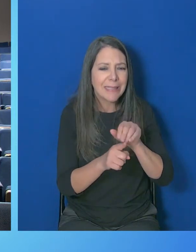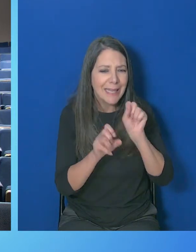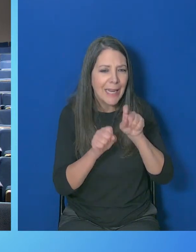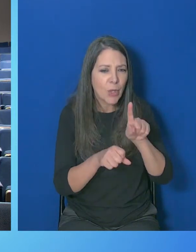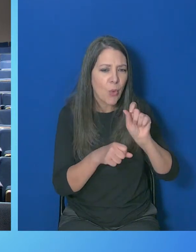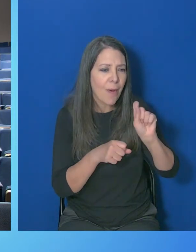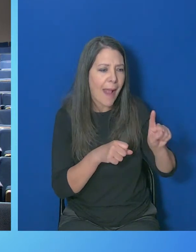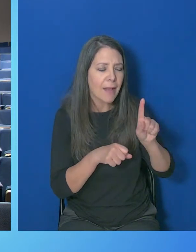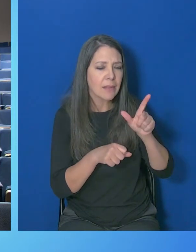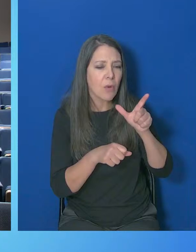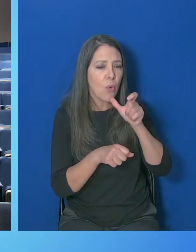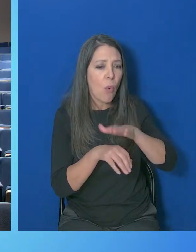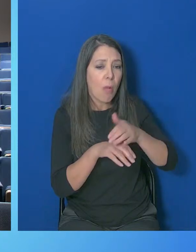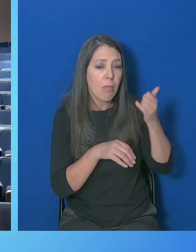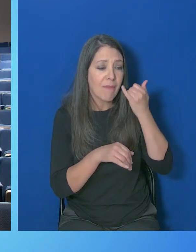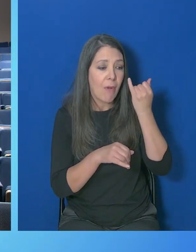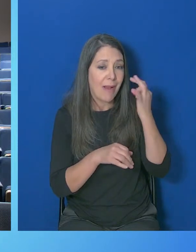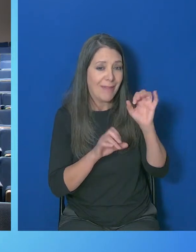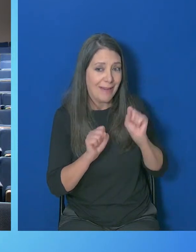Those on the phone, can you hear me?